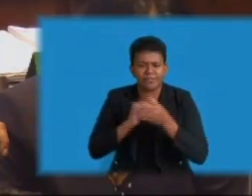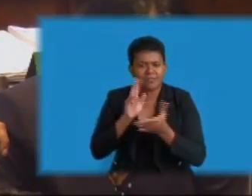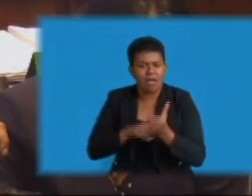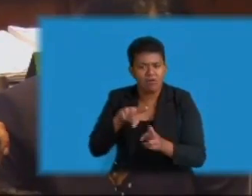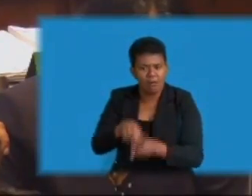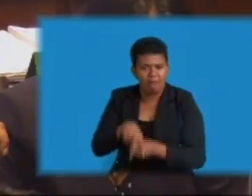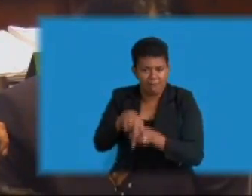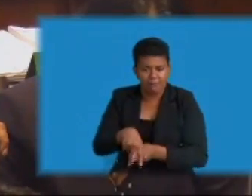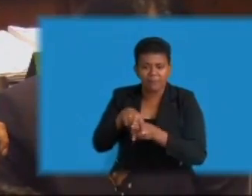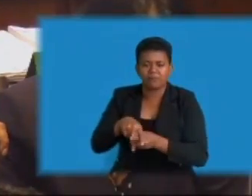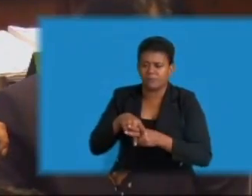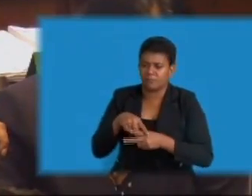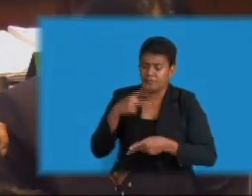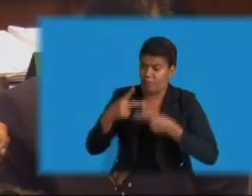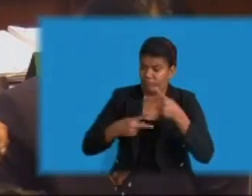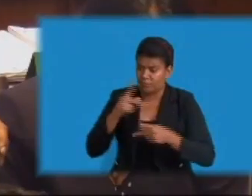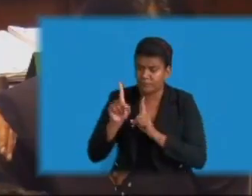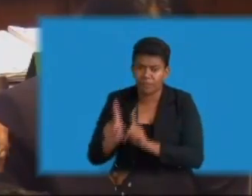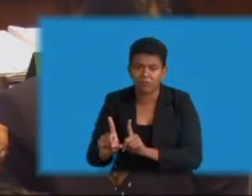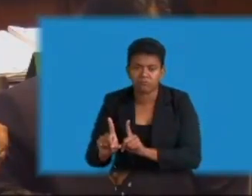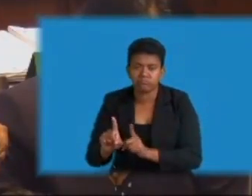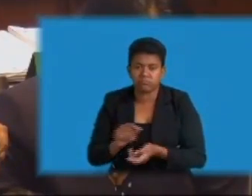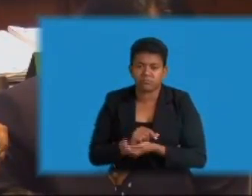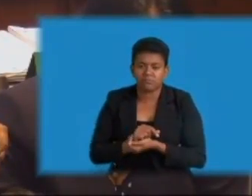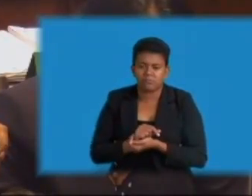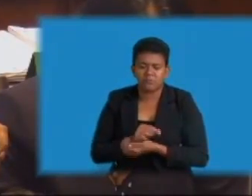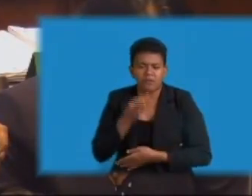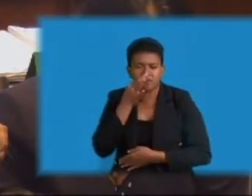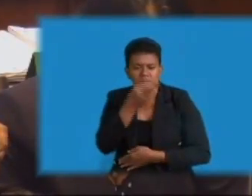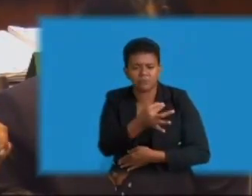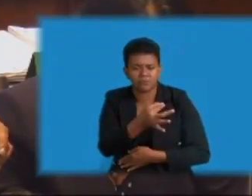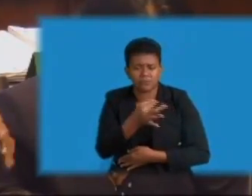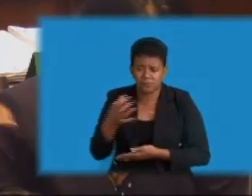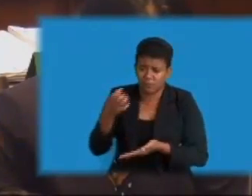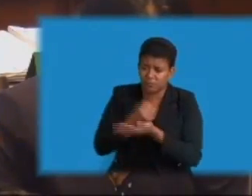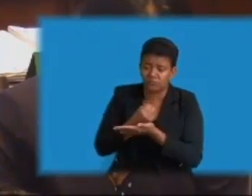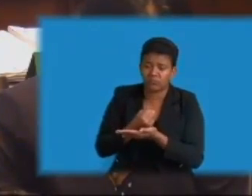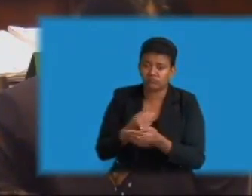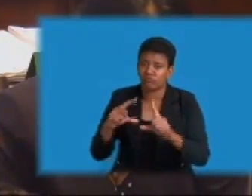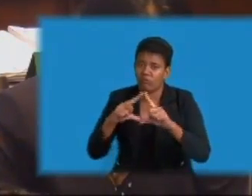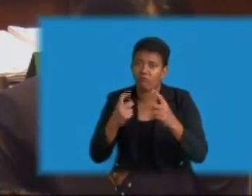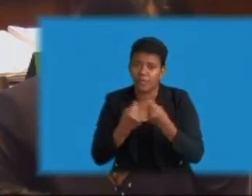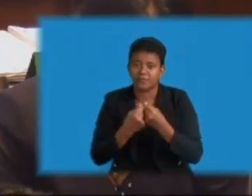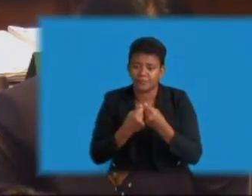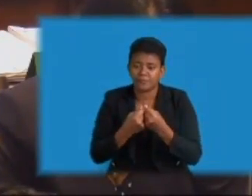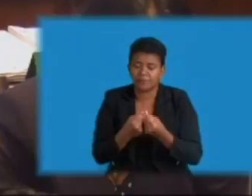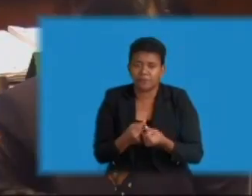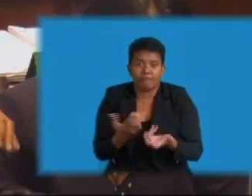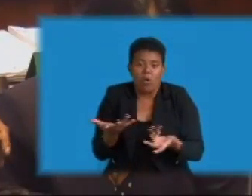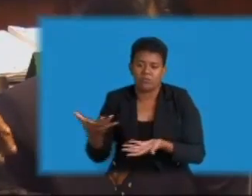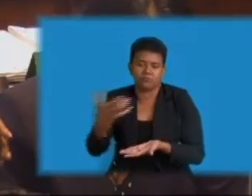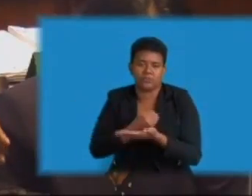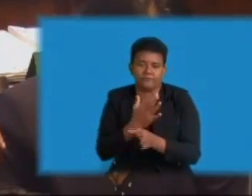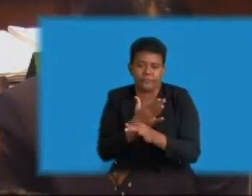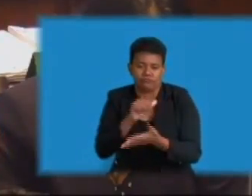the process that was undertaken to secure the consent for the waiver of the traditional fishing rights. I also briefed this Honourable House on